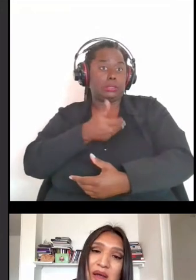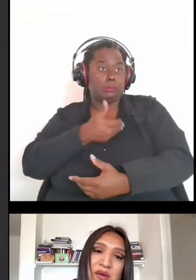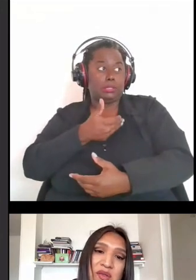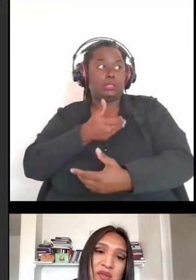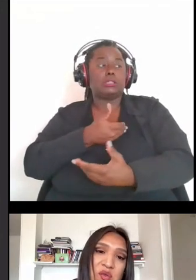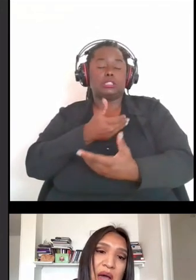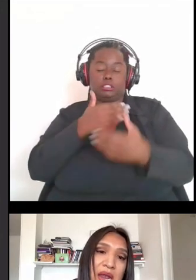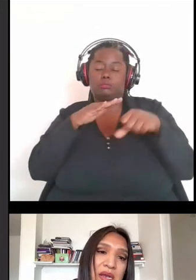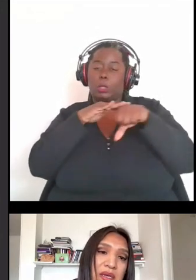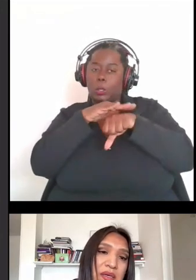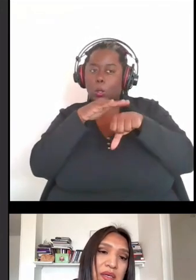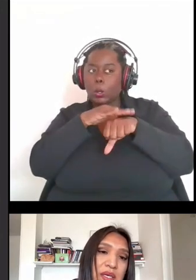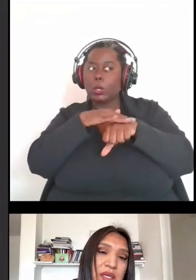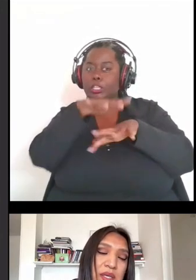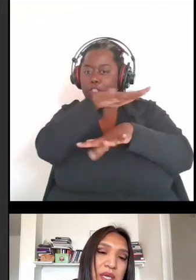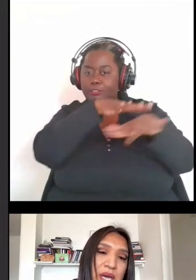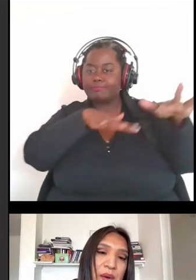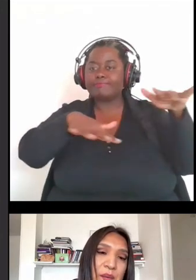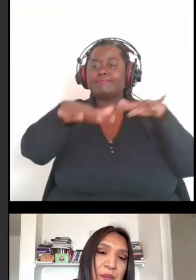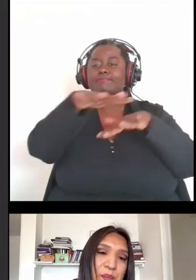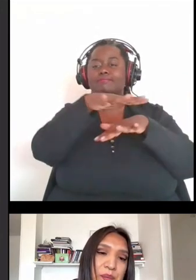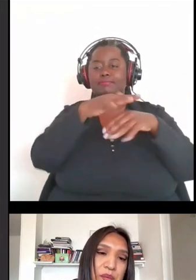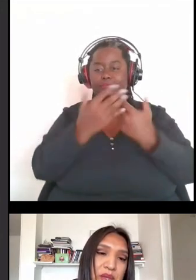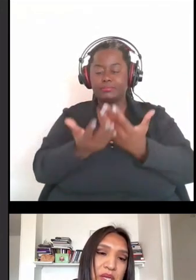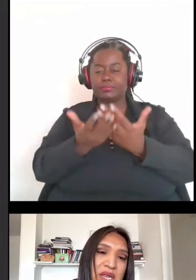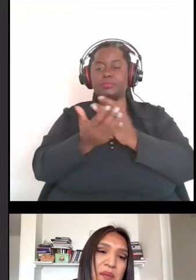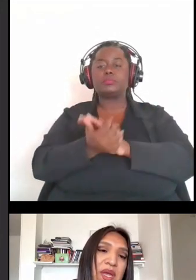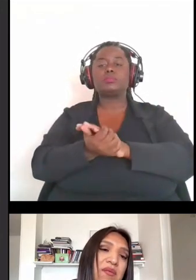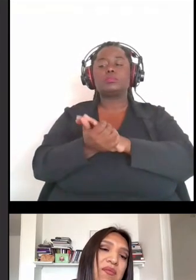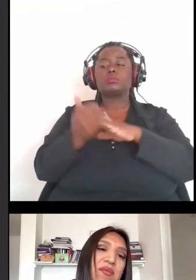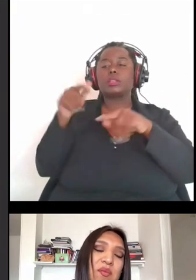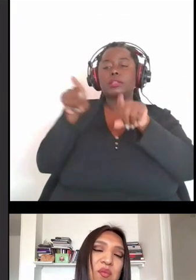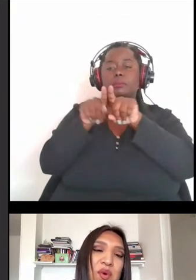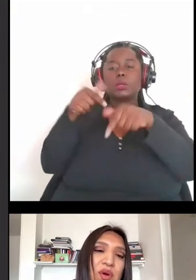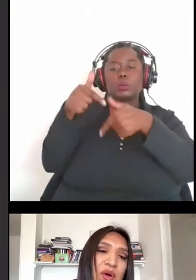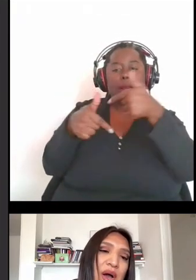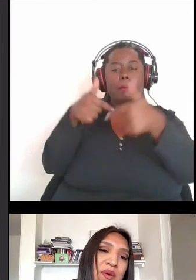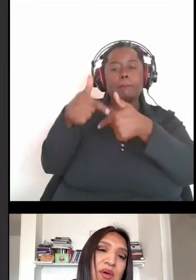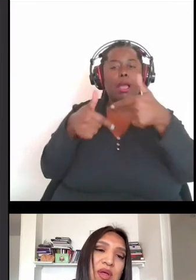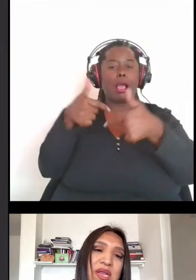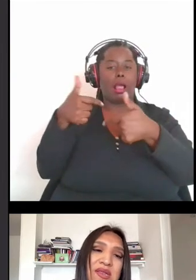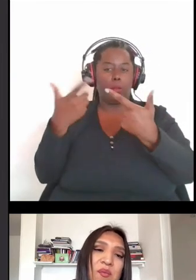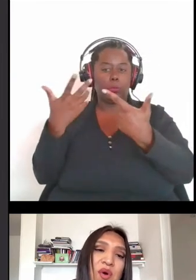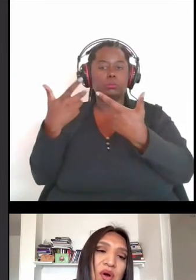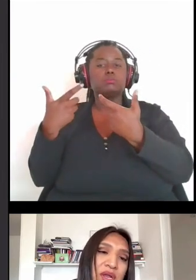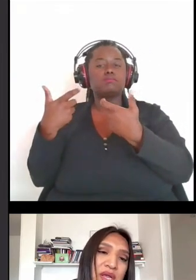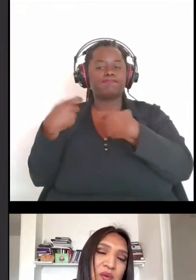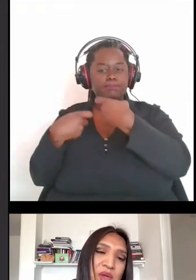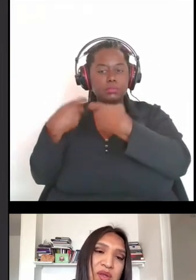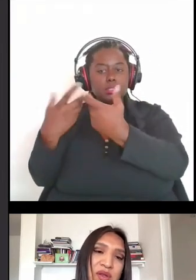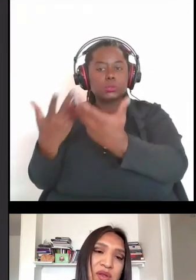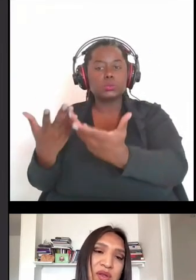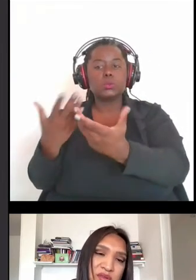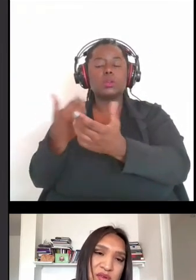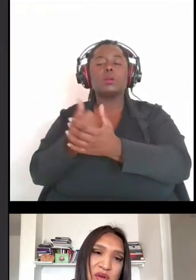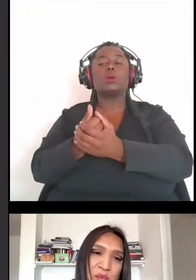friends people who are part of the underworld sex workers